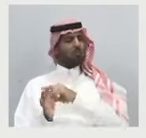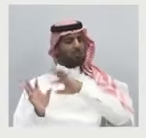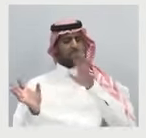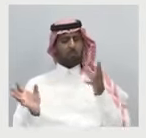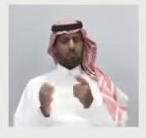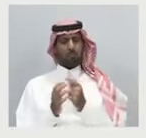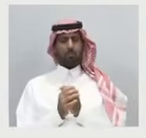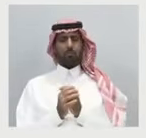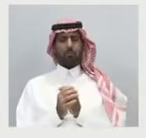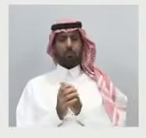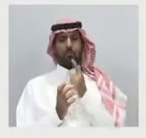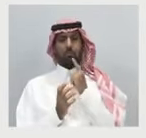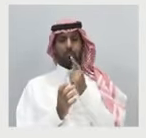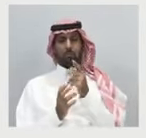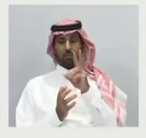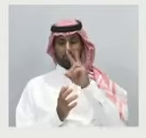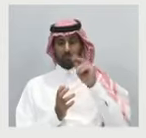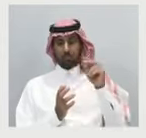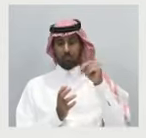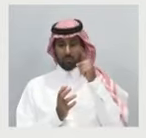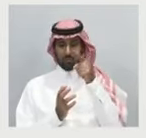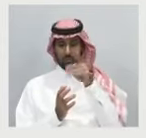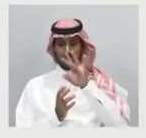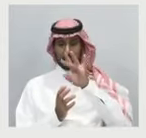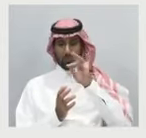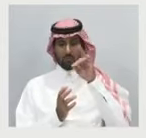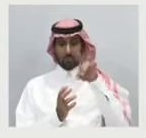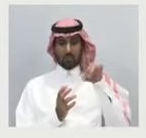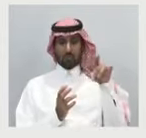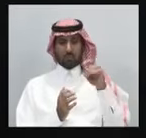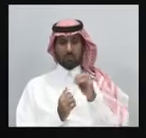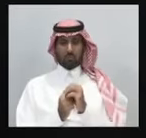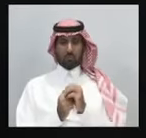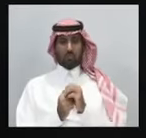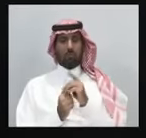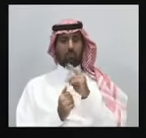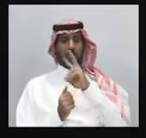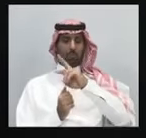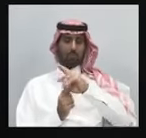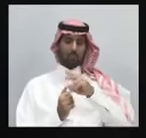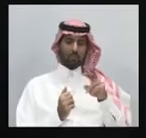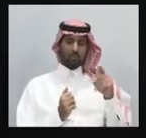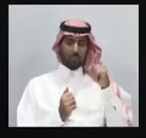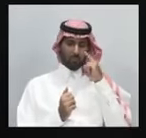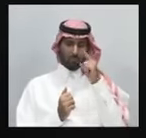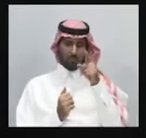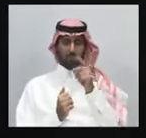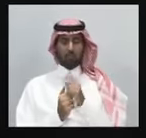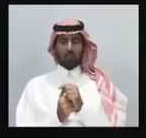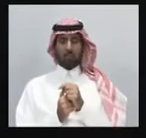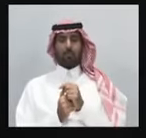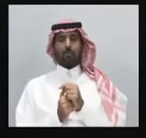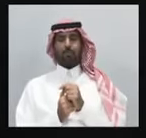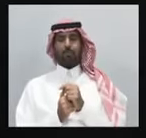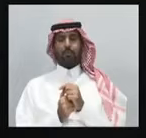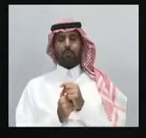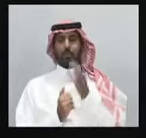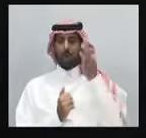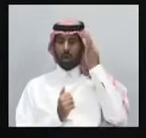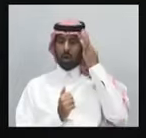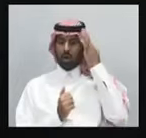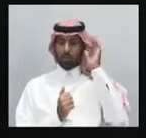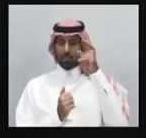would be a good media intern. Okay, you can change these and you would change the internship, by the way.